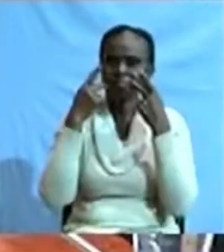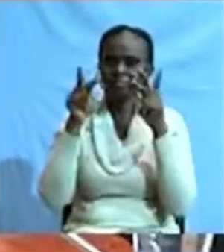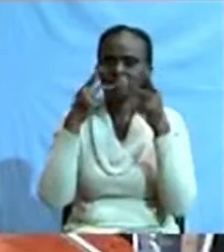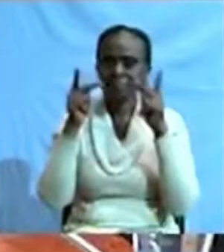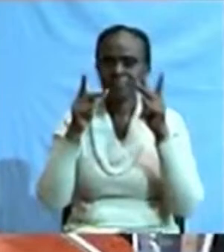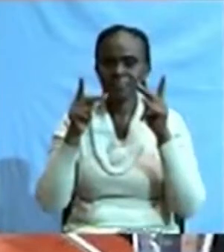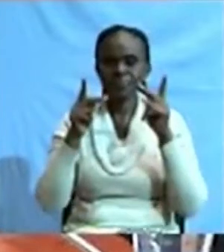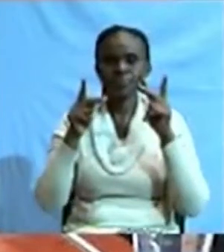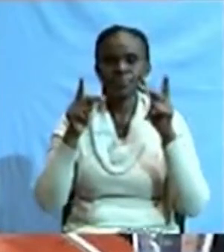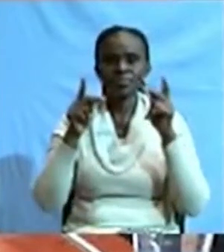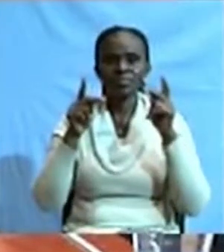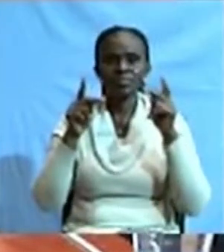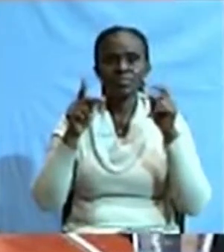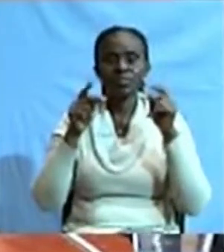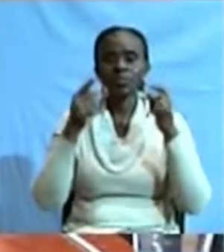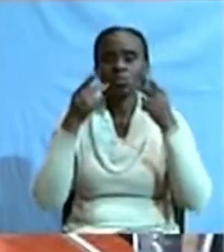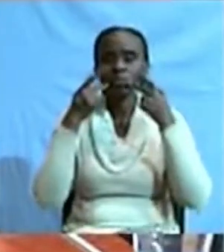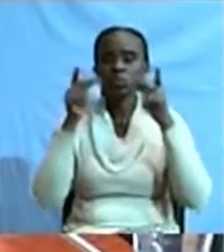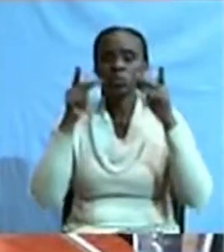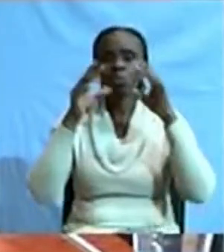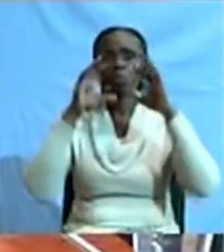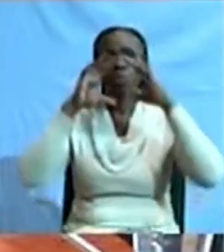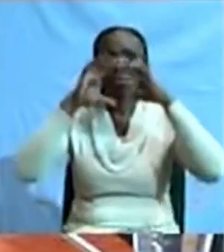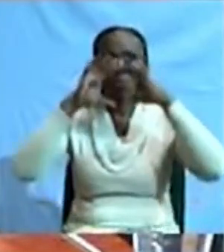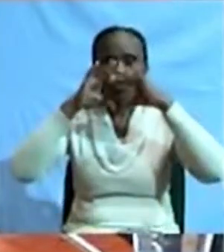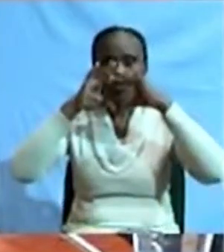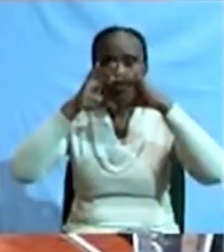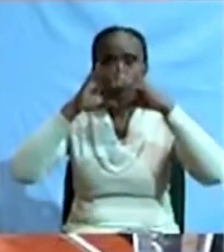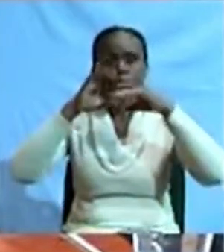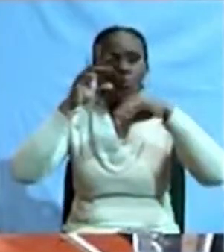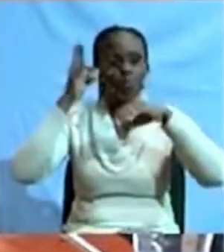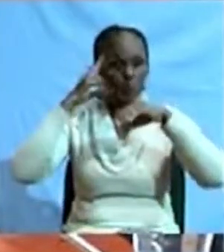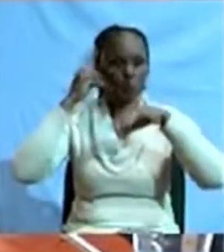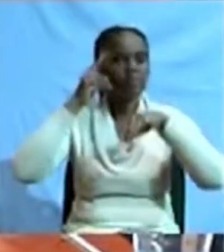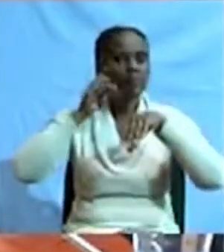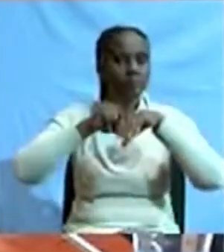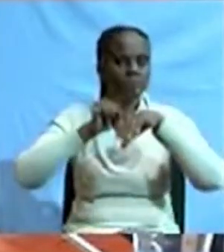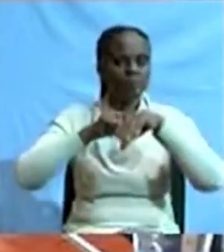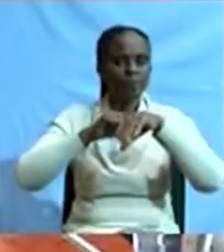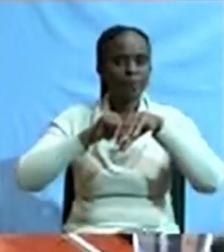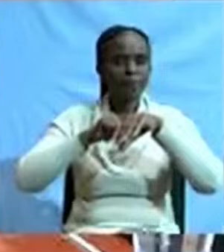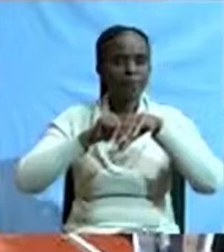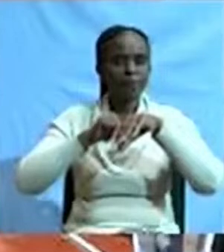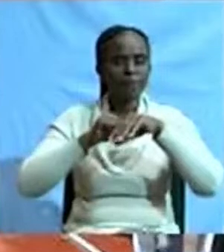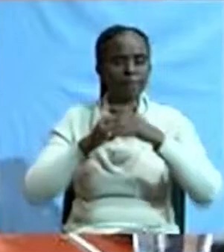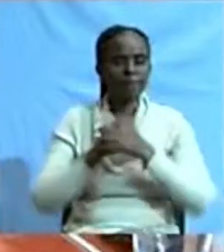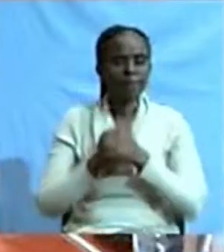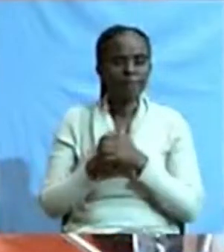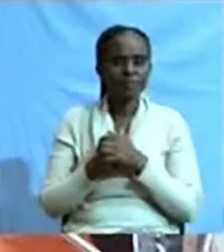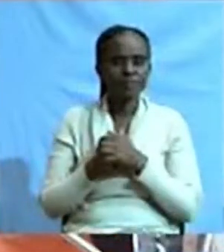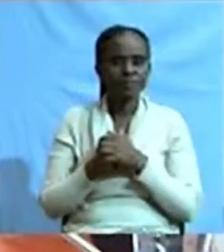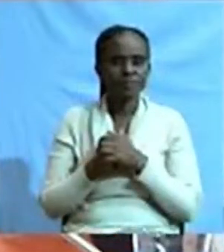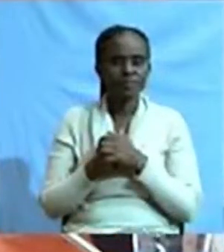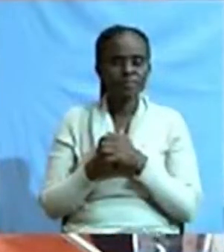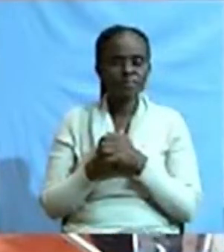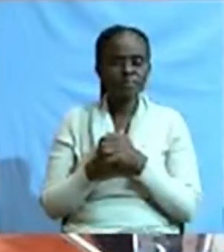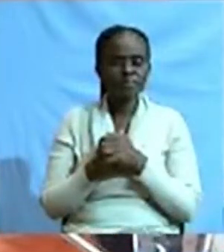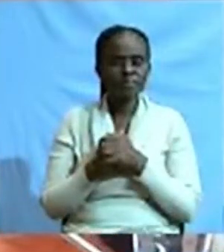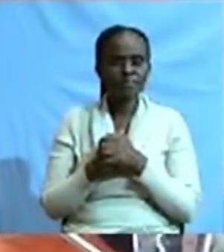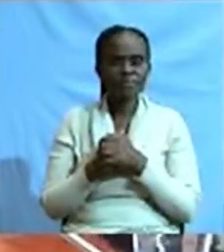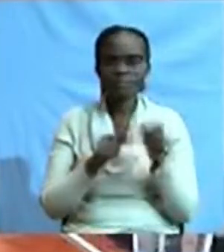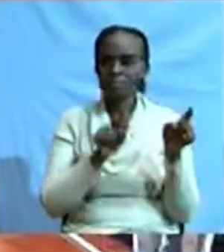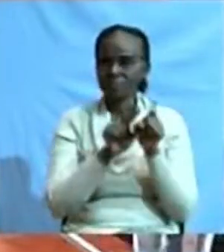system. And I remember the time I joined, I think we did it continuously. Yes, that's the second one. Then yes. That's all. And